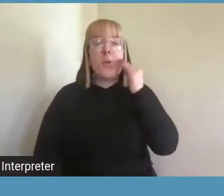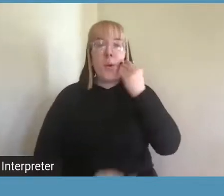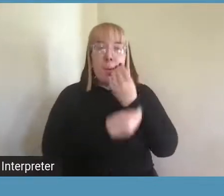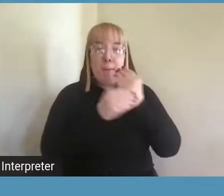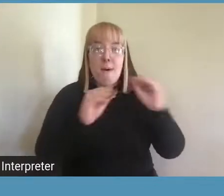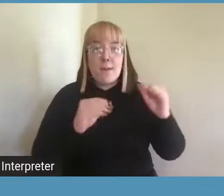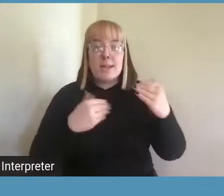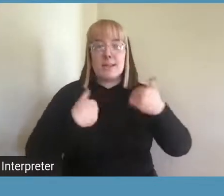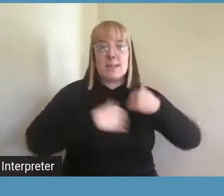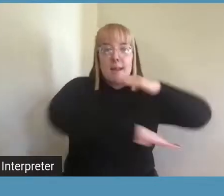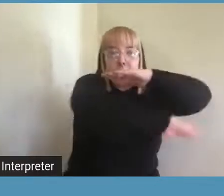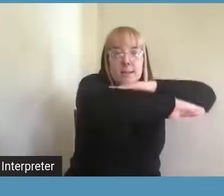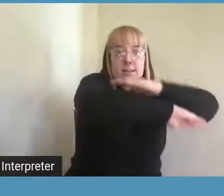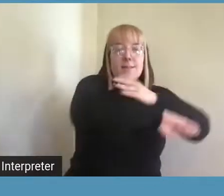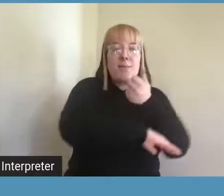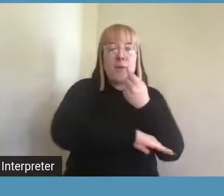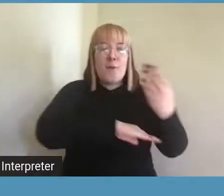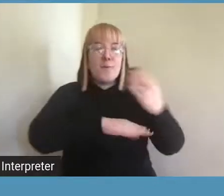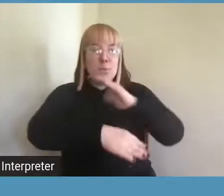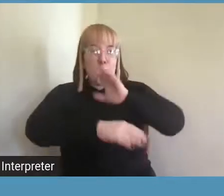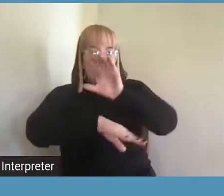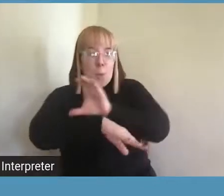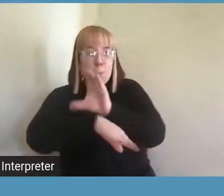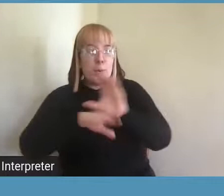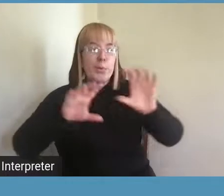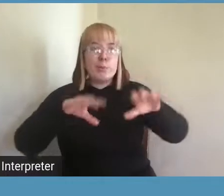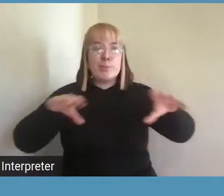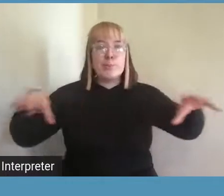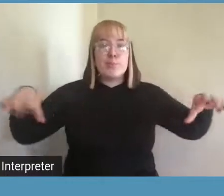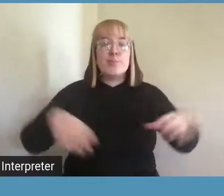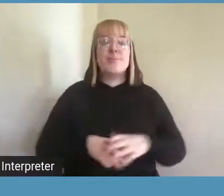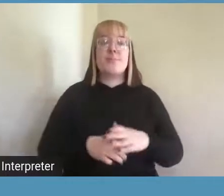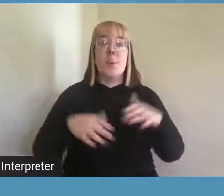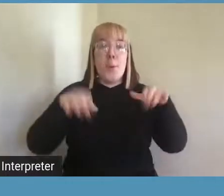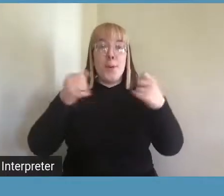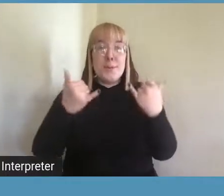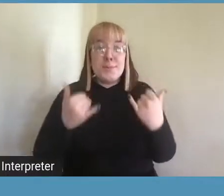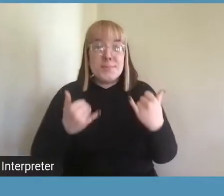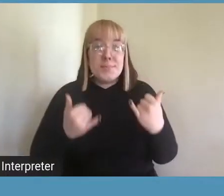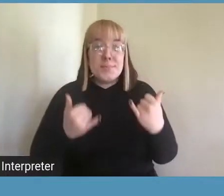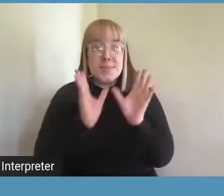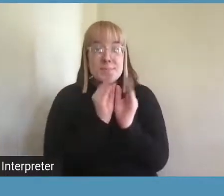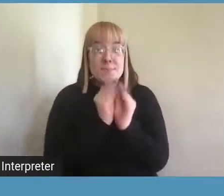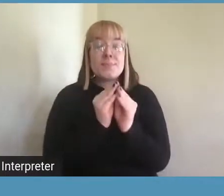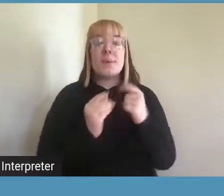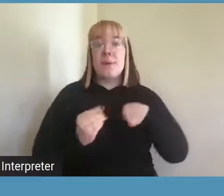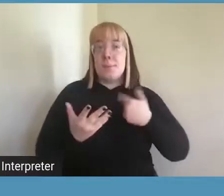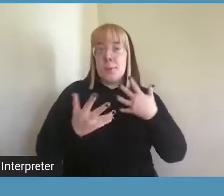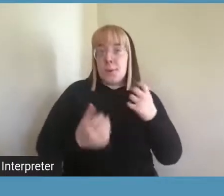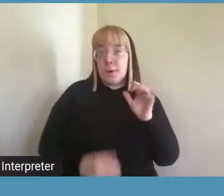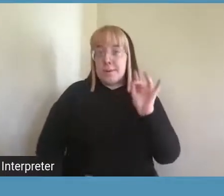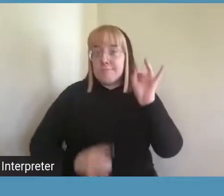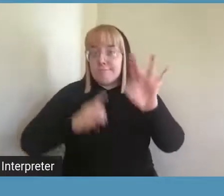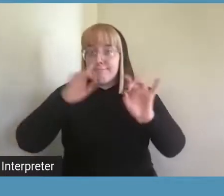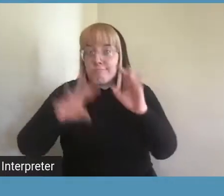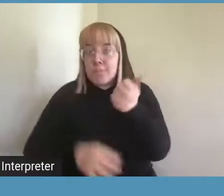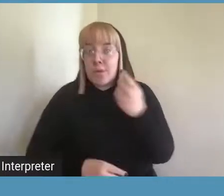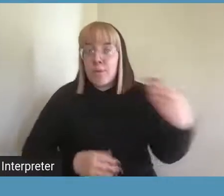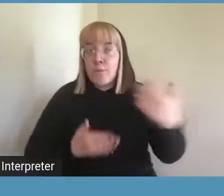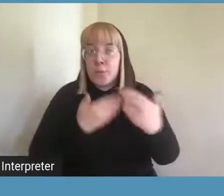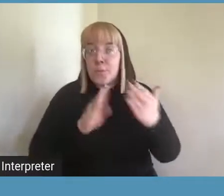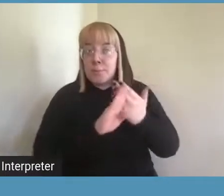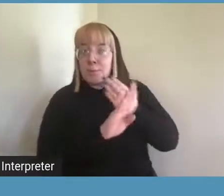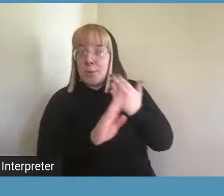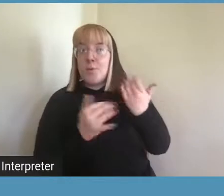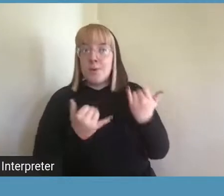of a desk and a few computers behind me. As the host for today's session, I would like to convey a few things to our attendees before we